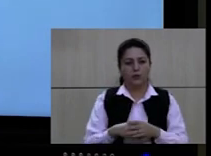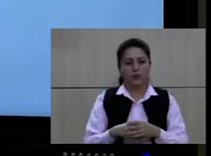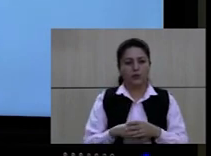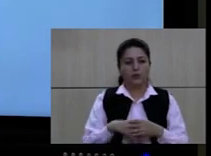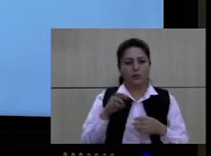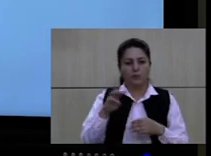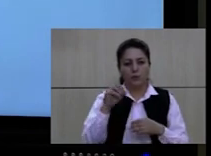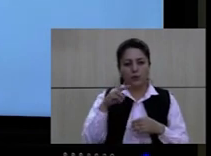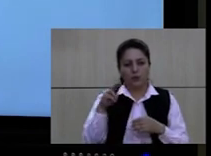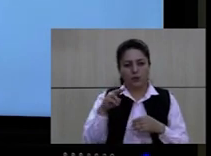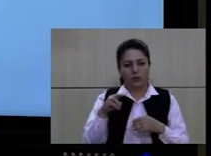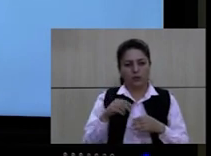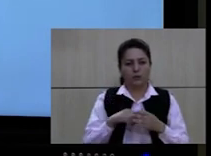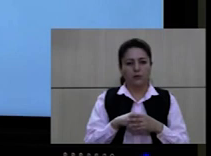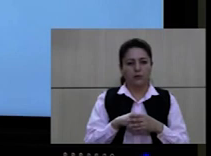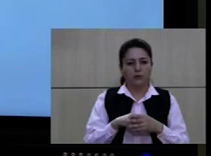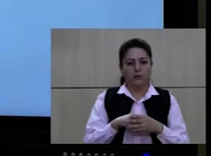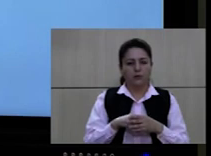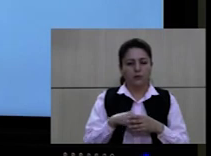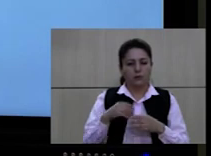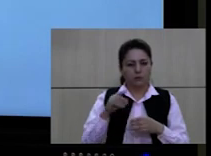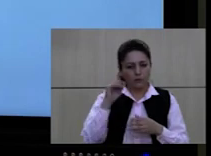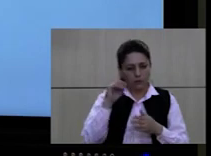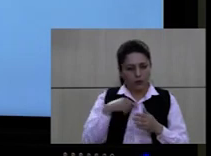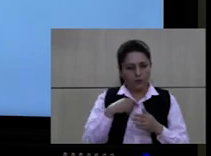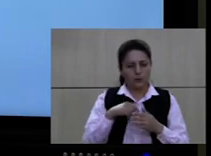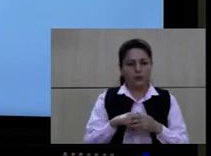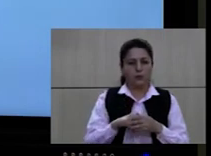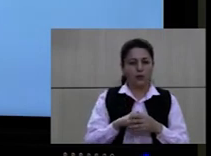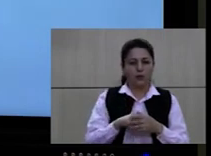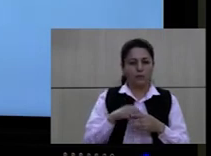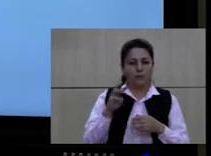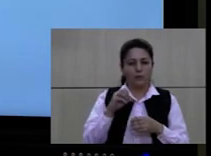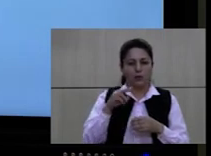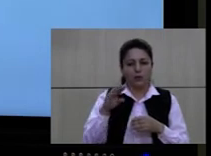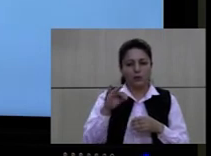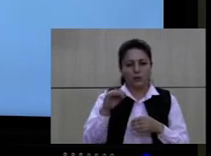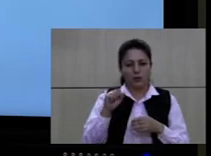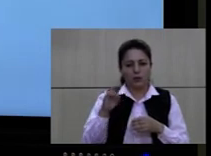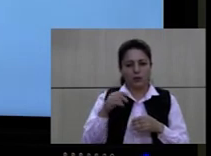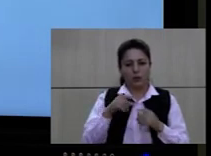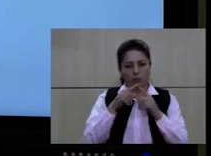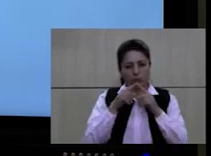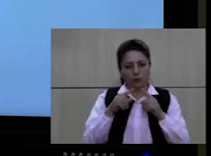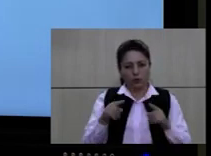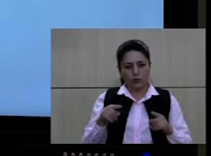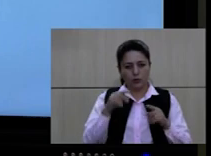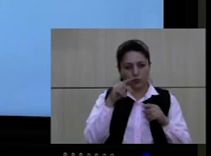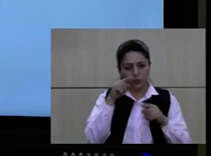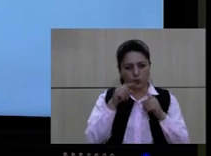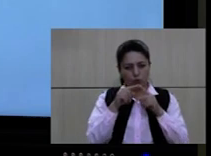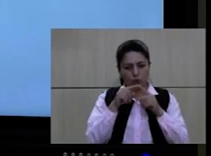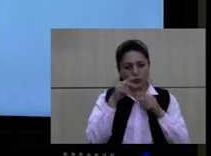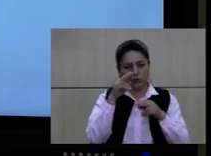Demak, mediananı bilamiz. Mediana burchakning uchidan tushib, qarshisidagi